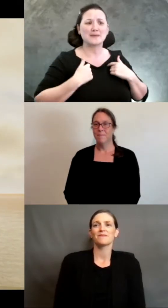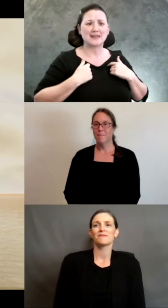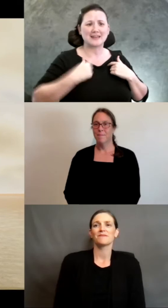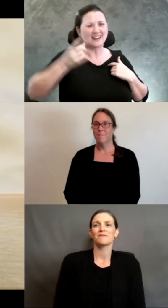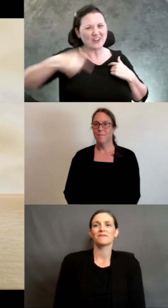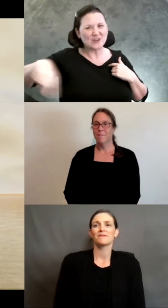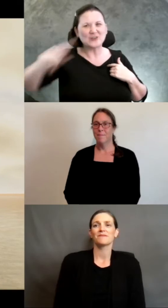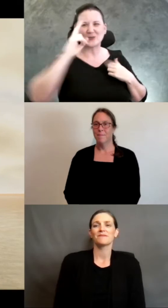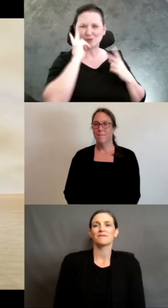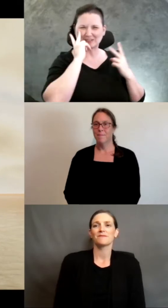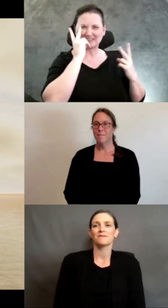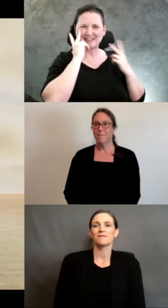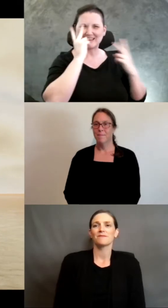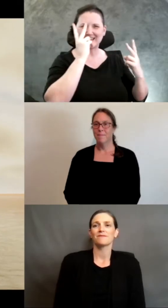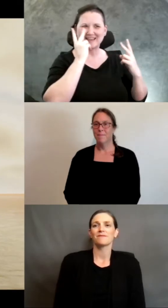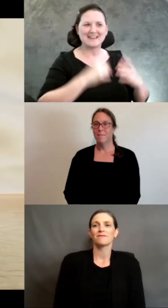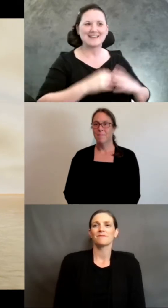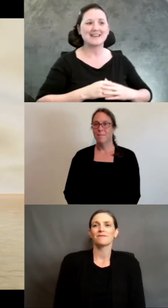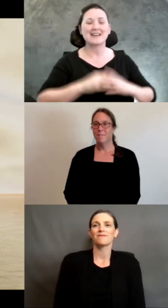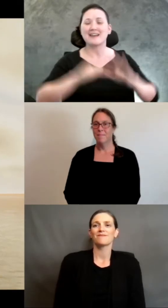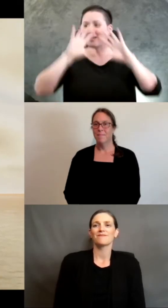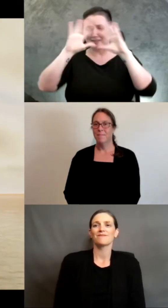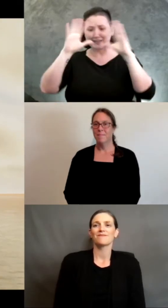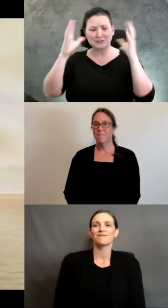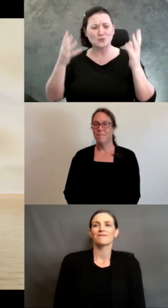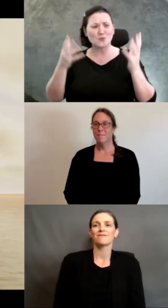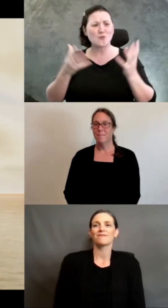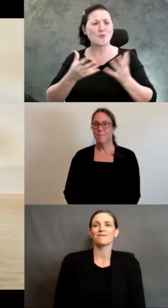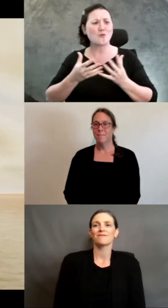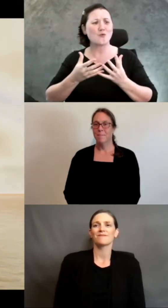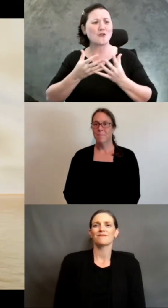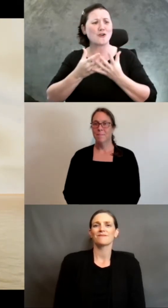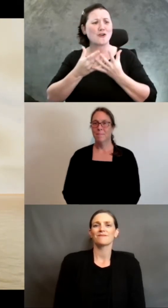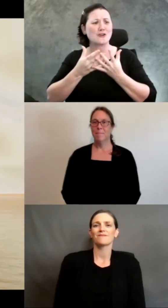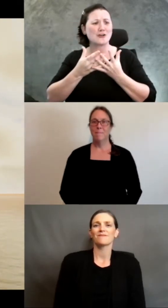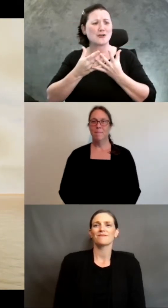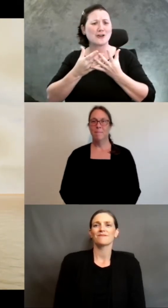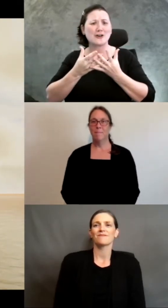will see this world defies